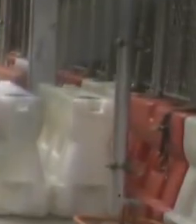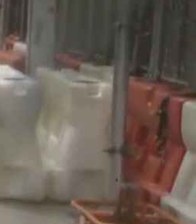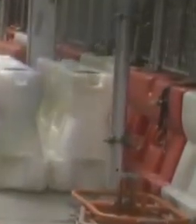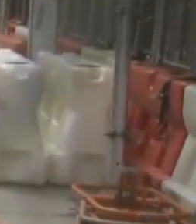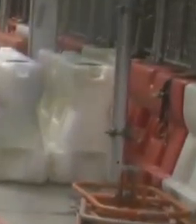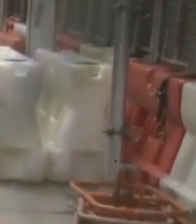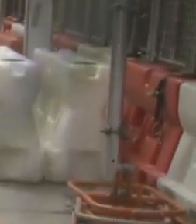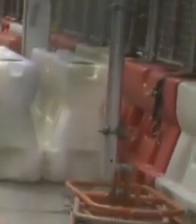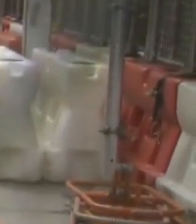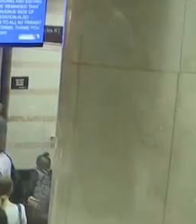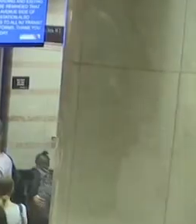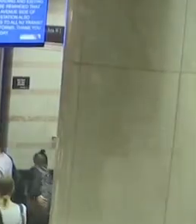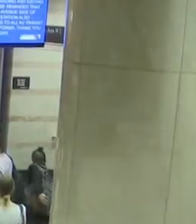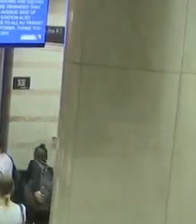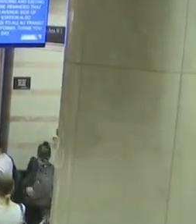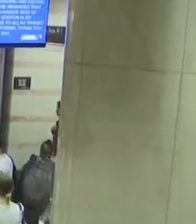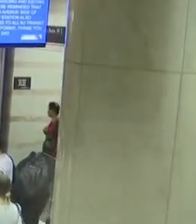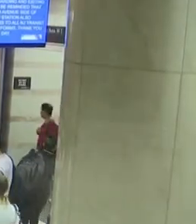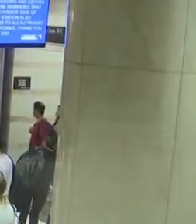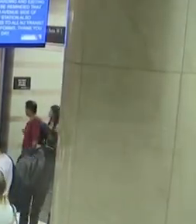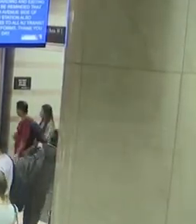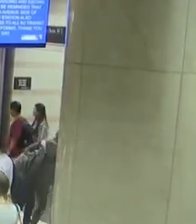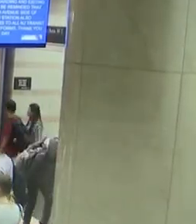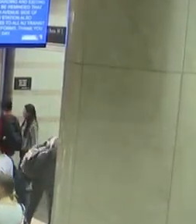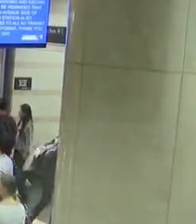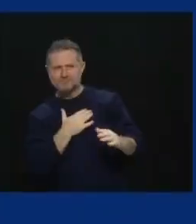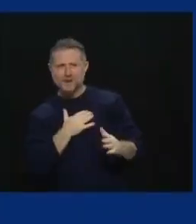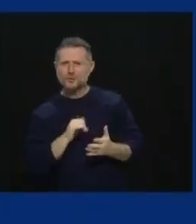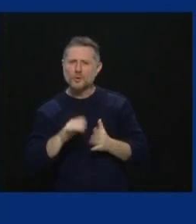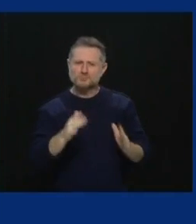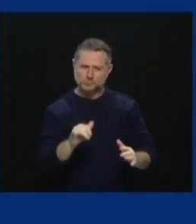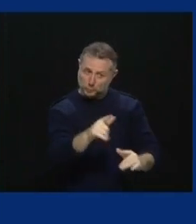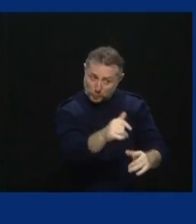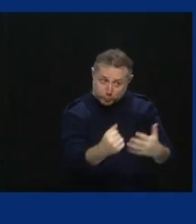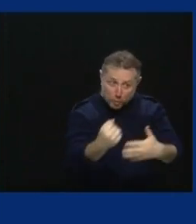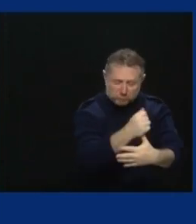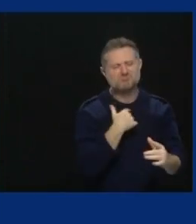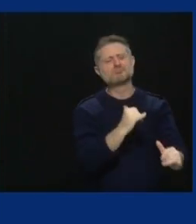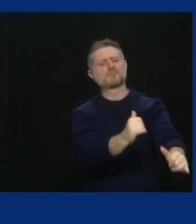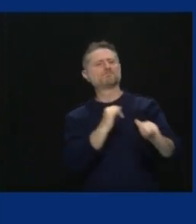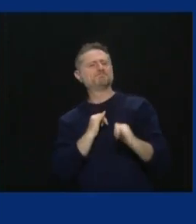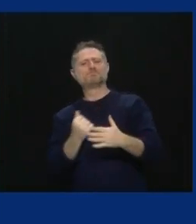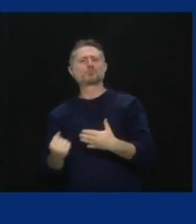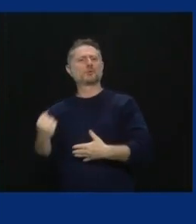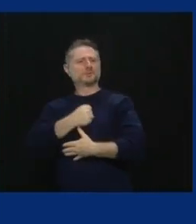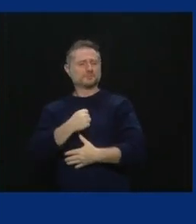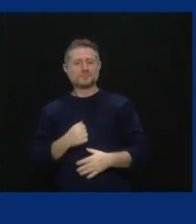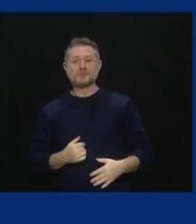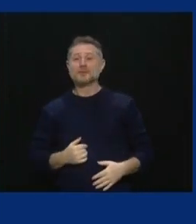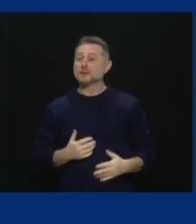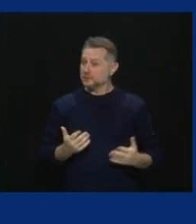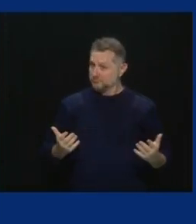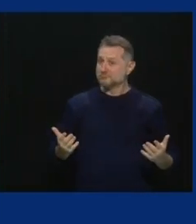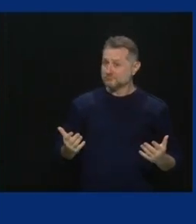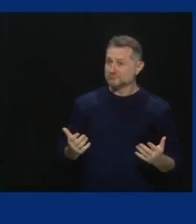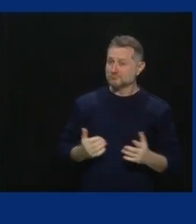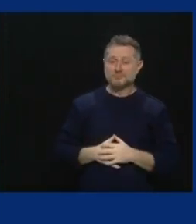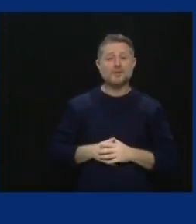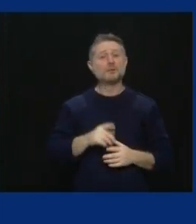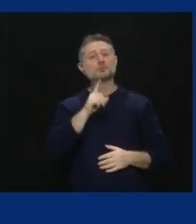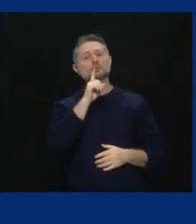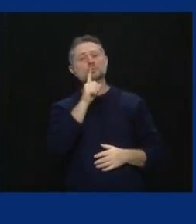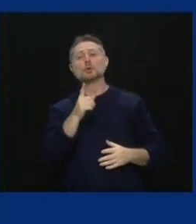back Cuomo's proposed expansion in favor of improvements to the building. A radical thought, but now we're putting New Yorkers first. We